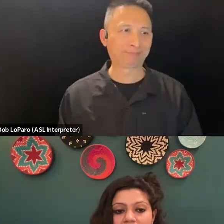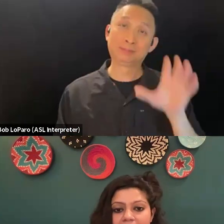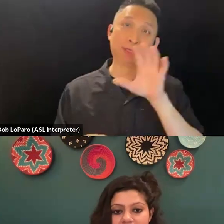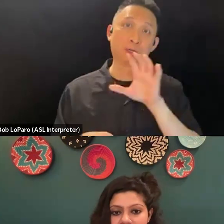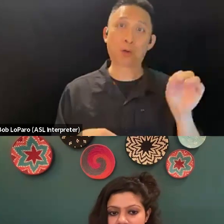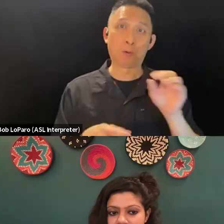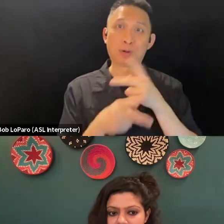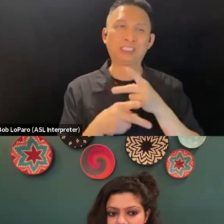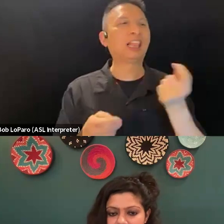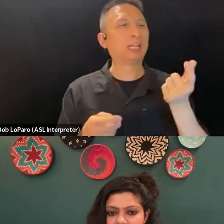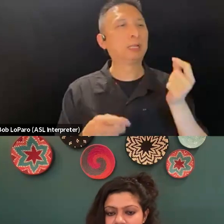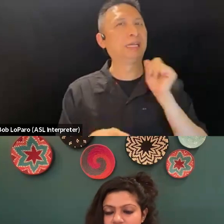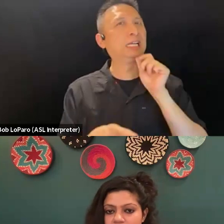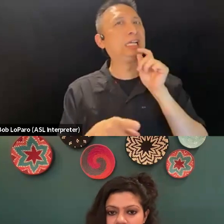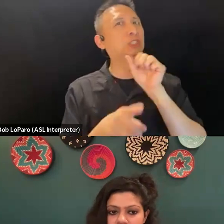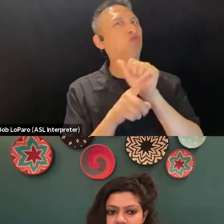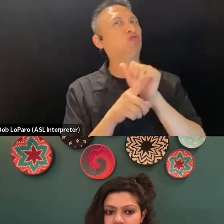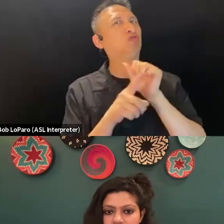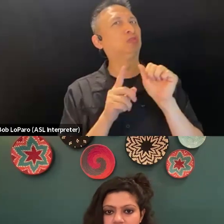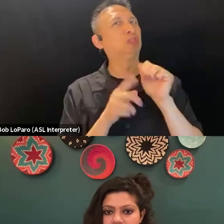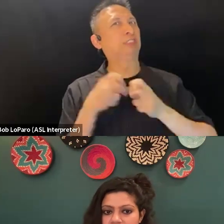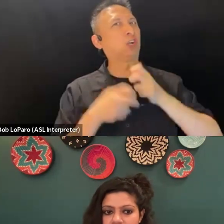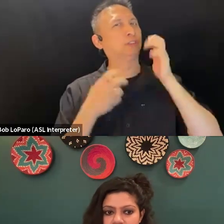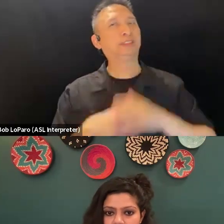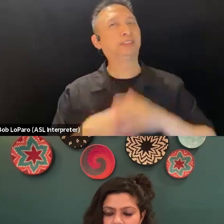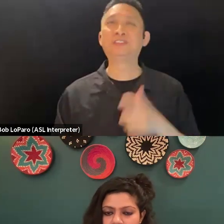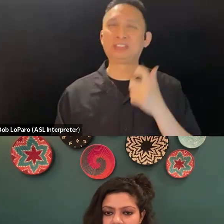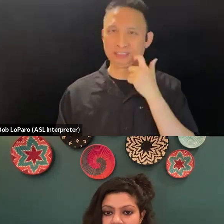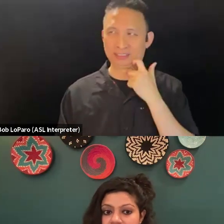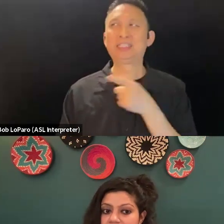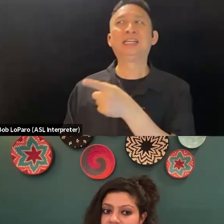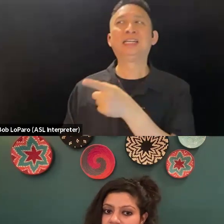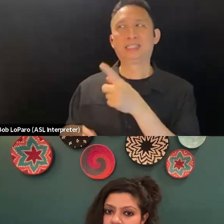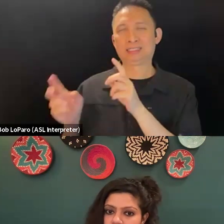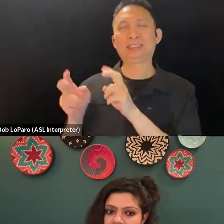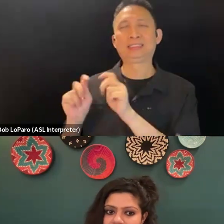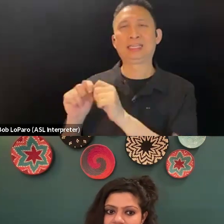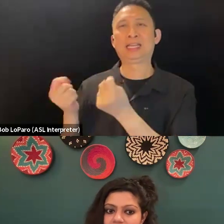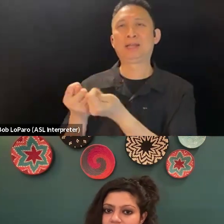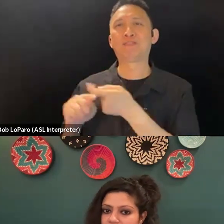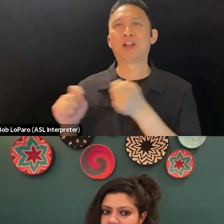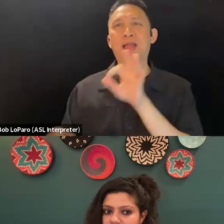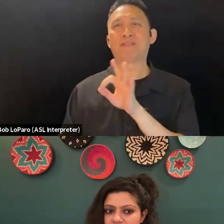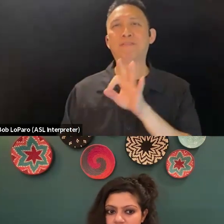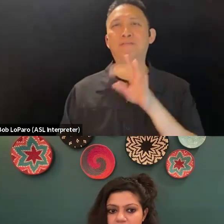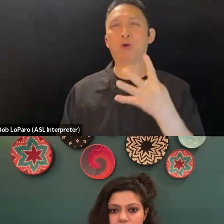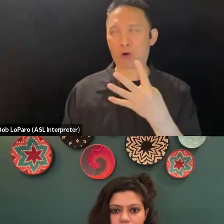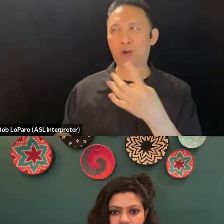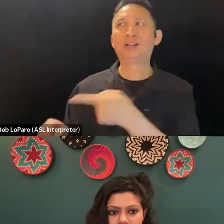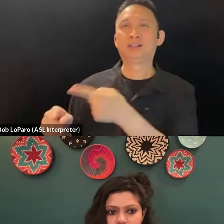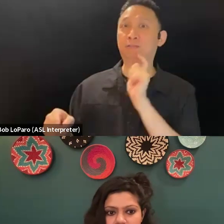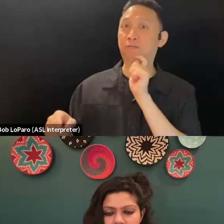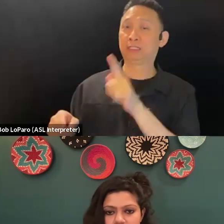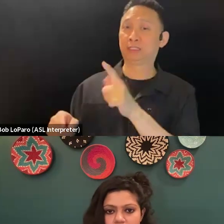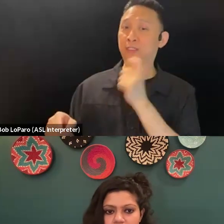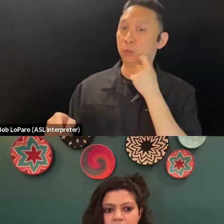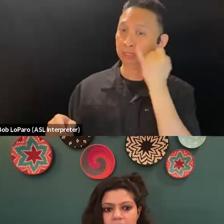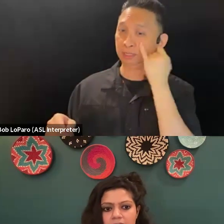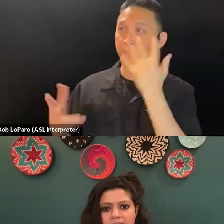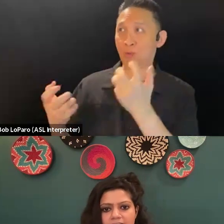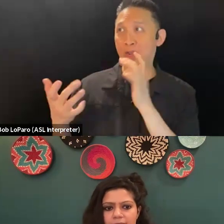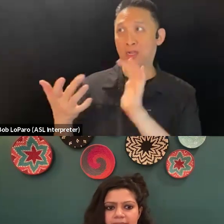with, in which from the 60s, for instance, I mentioned Sukhdev, or I mentioned Osham